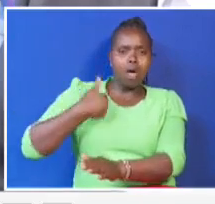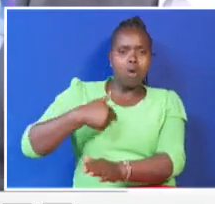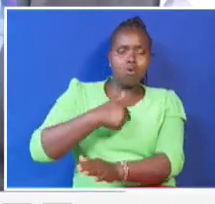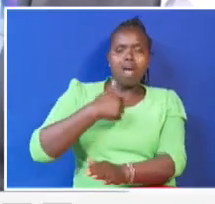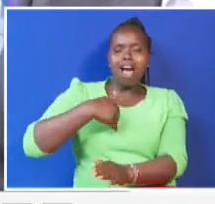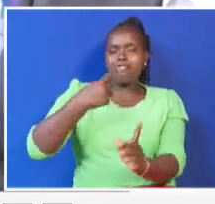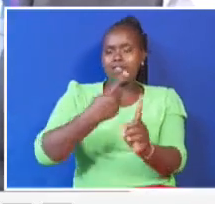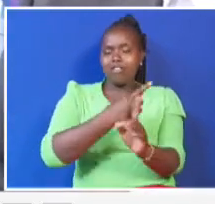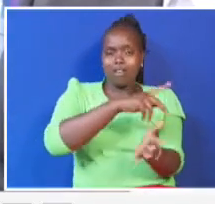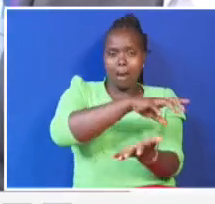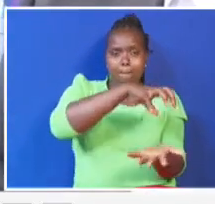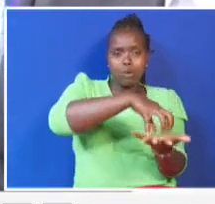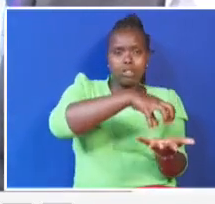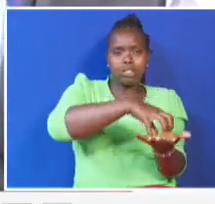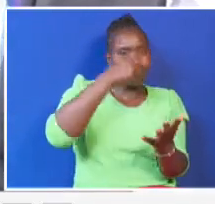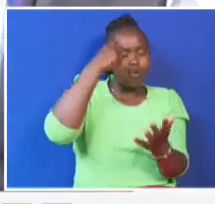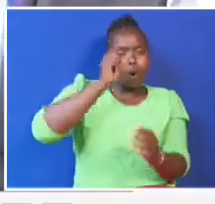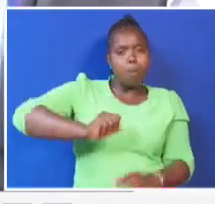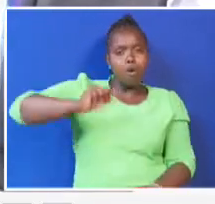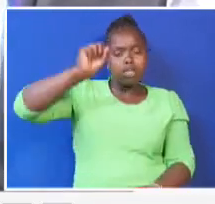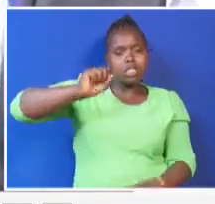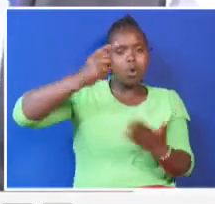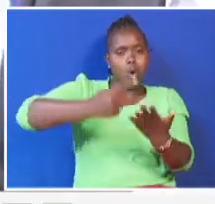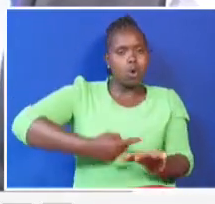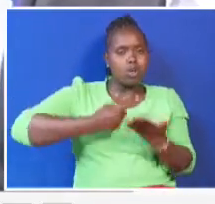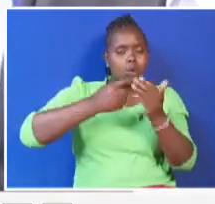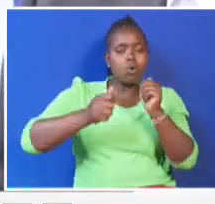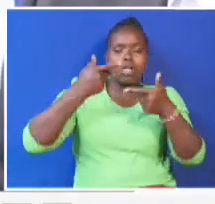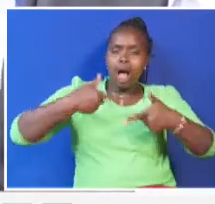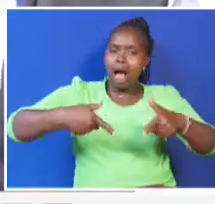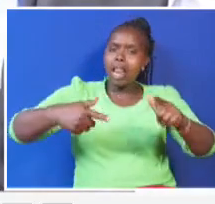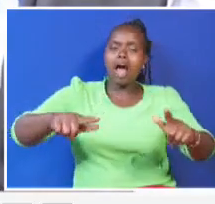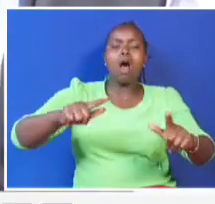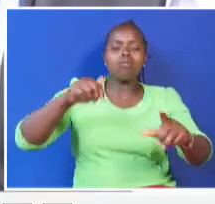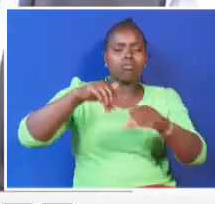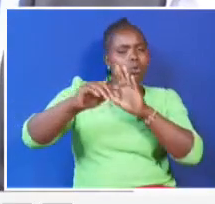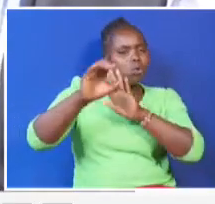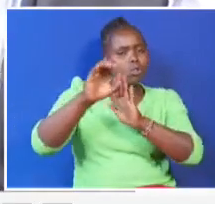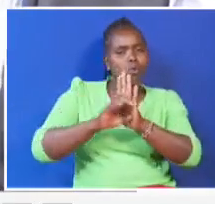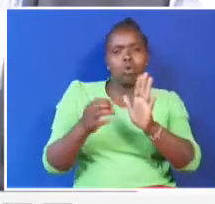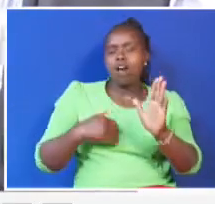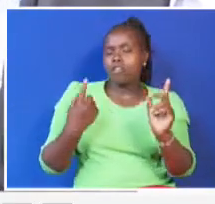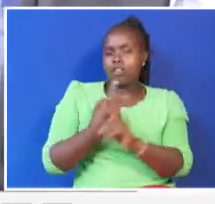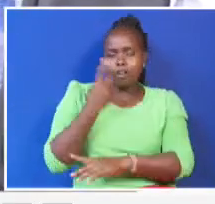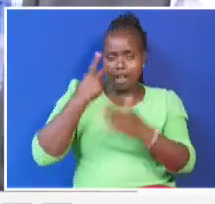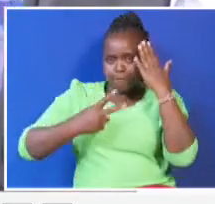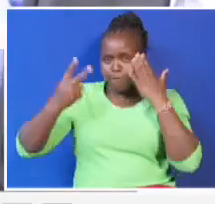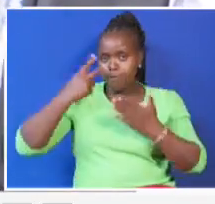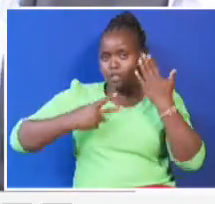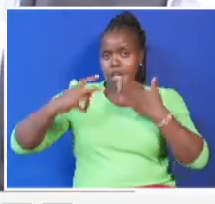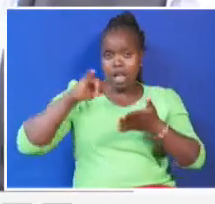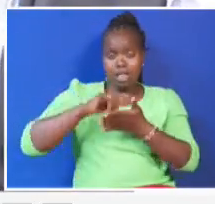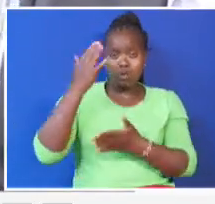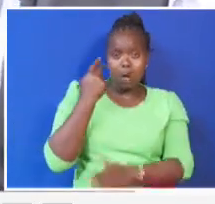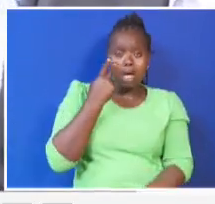different position on a political debate that we are allowed democratically to take different views. And hence the reason you